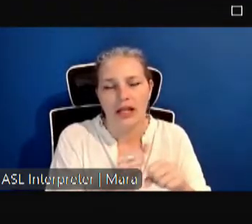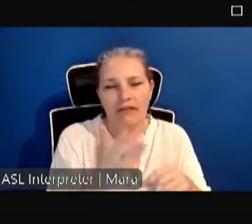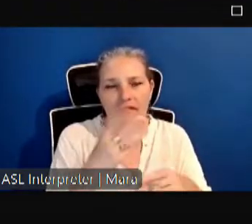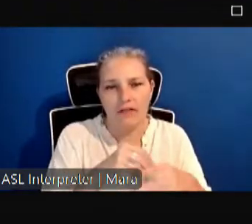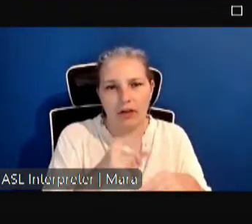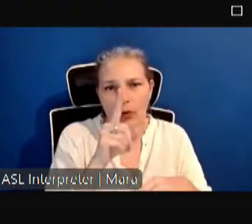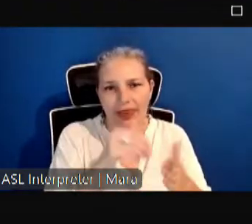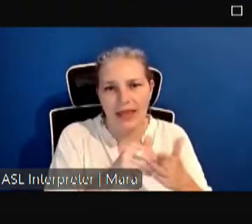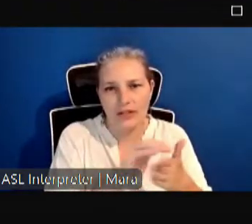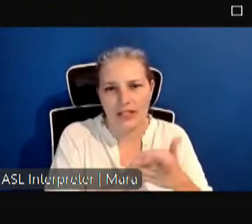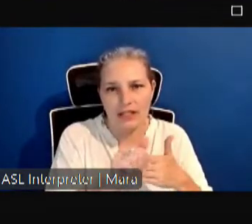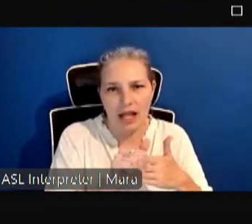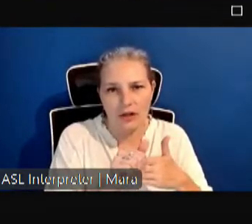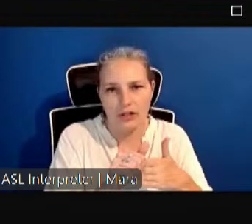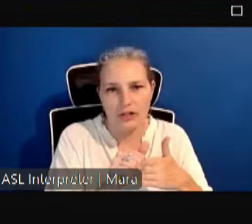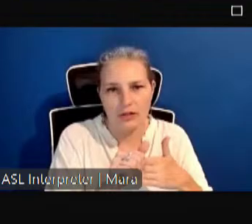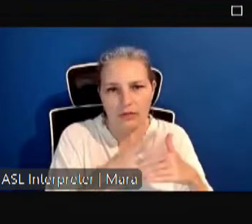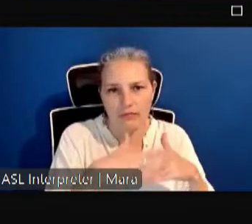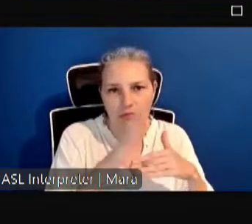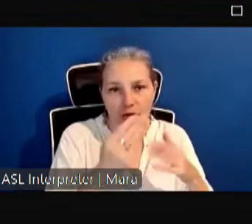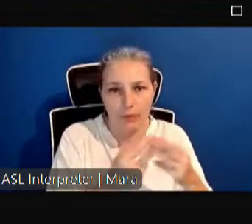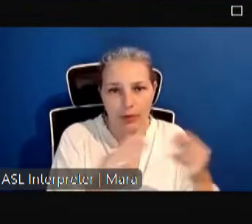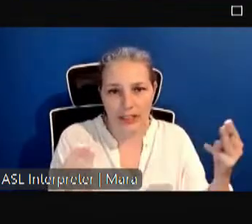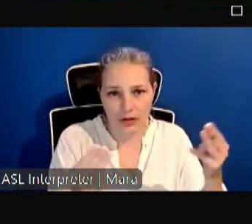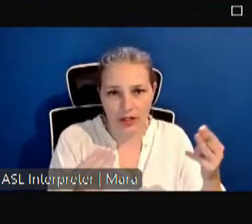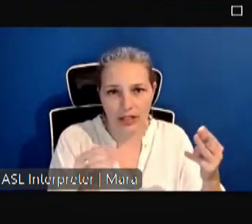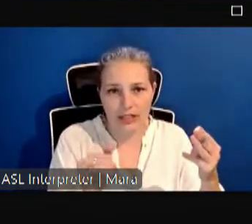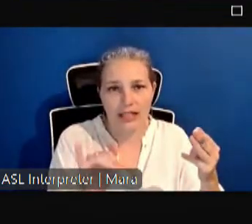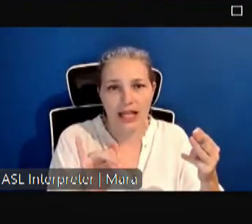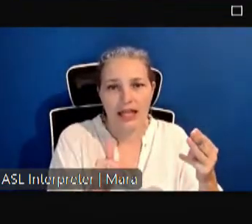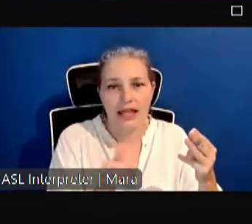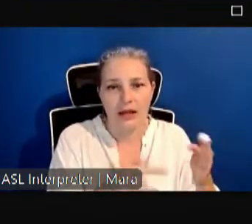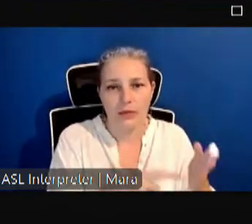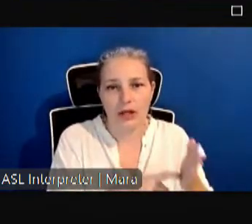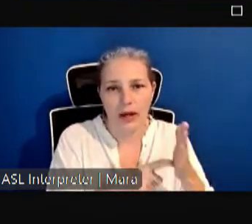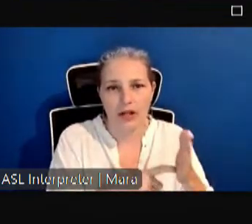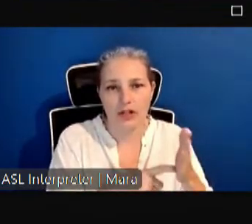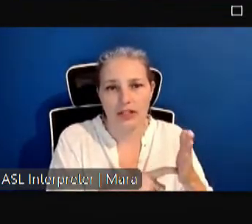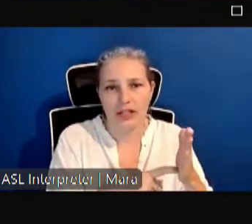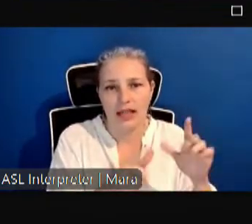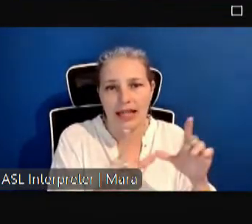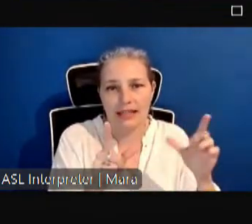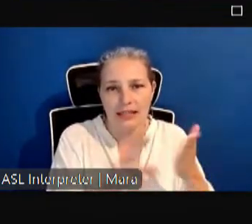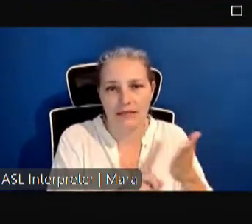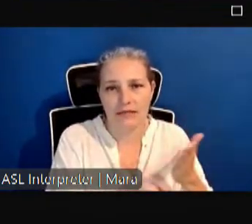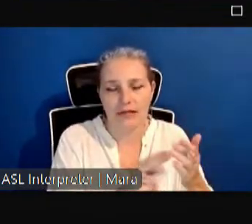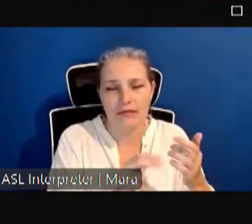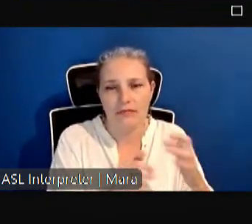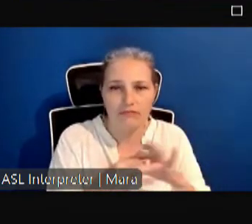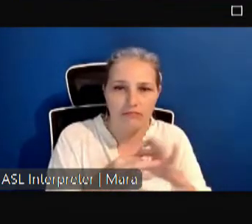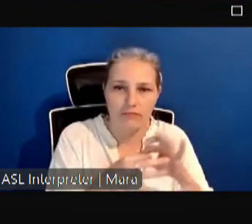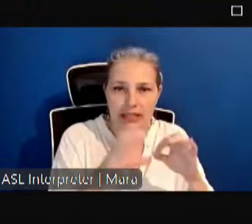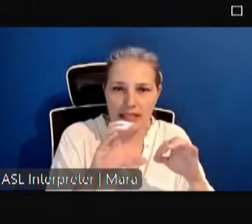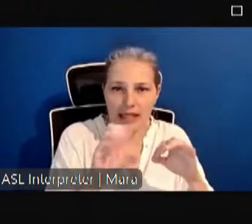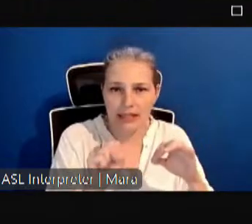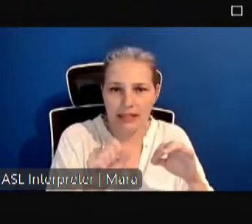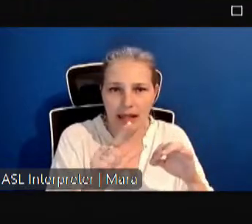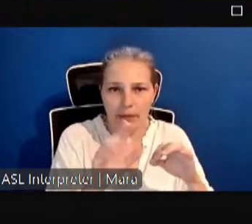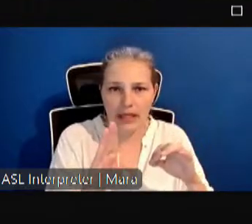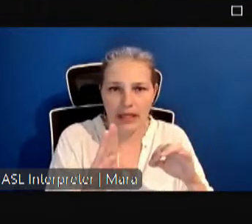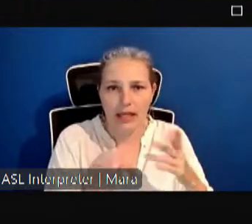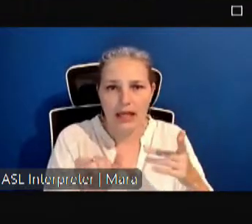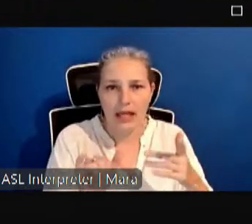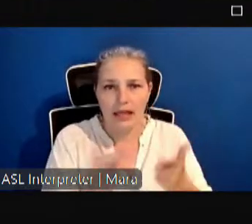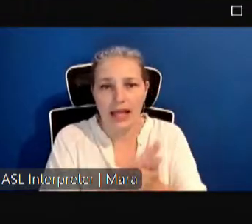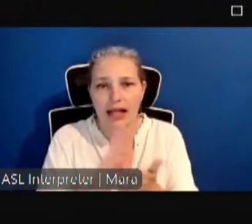CSLB. Companies actually may do cleanup work without a license only if that work does not require a license by the Contractor State